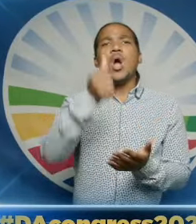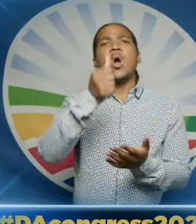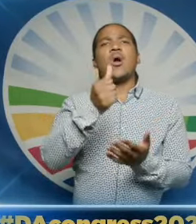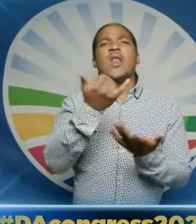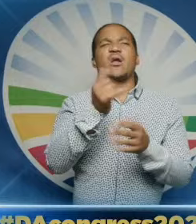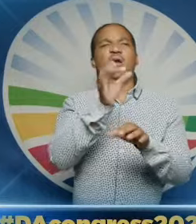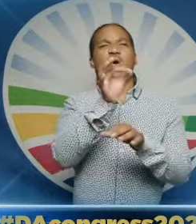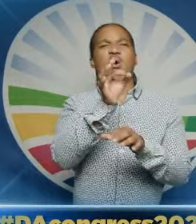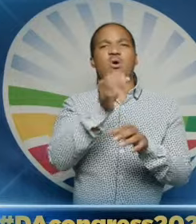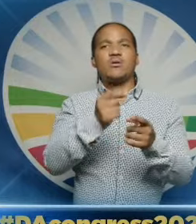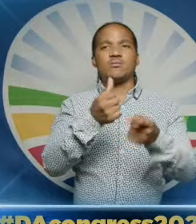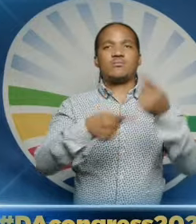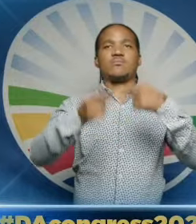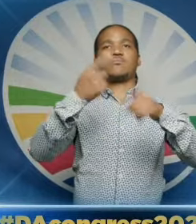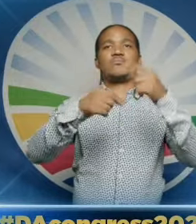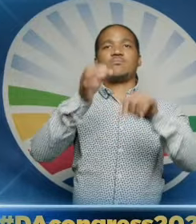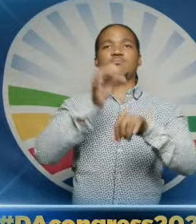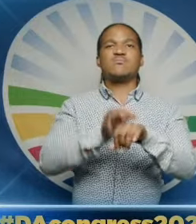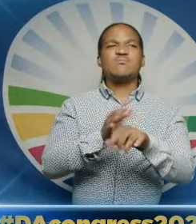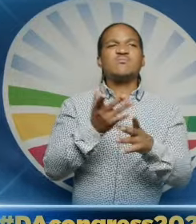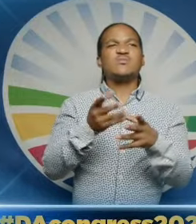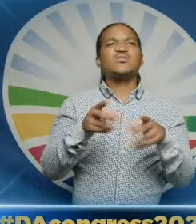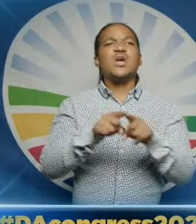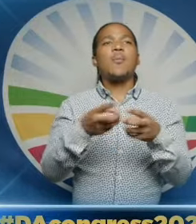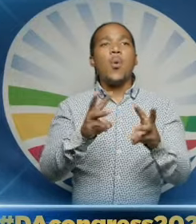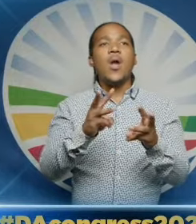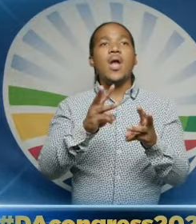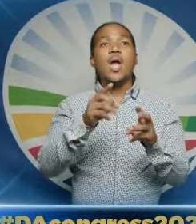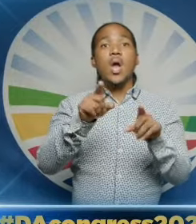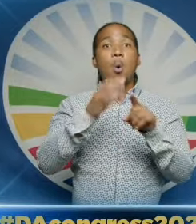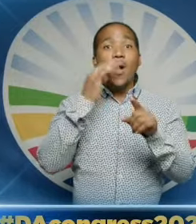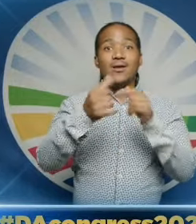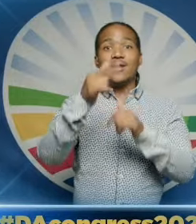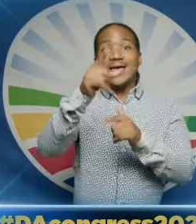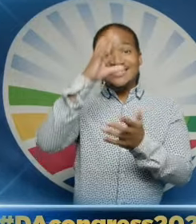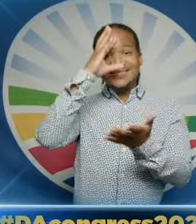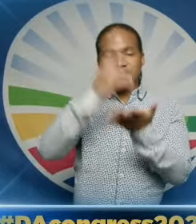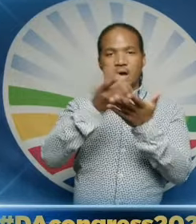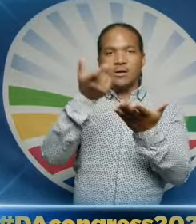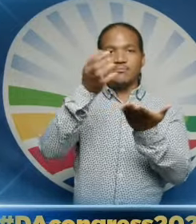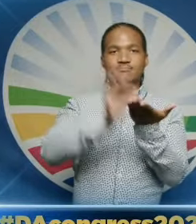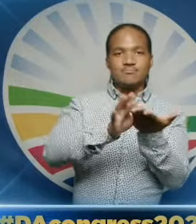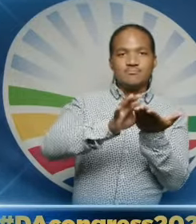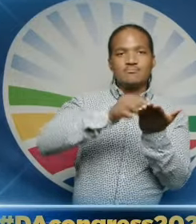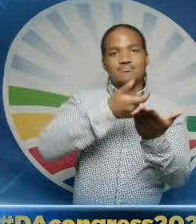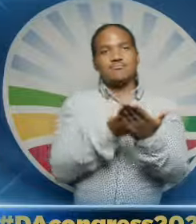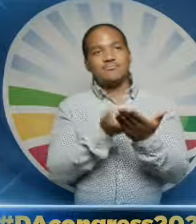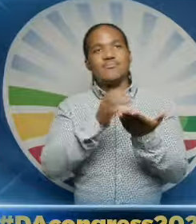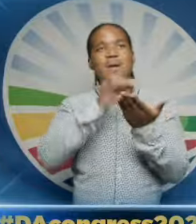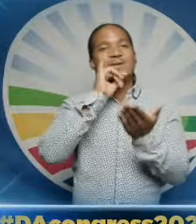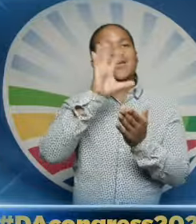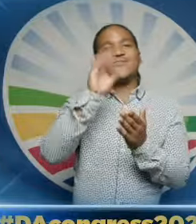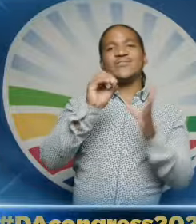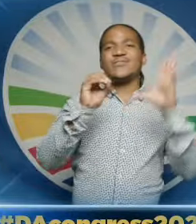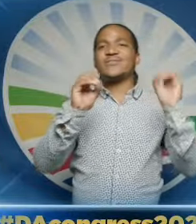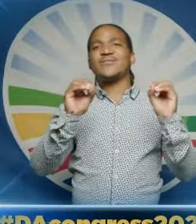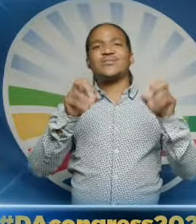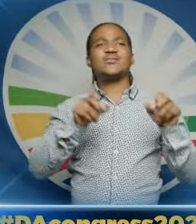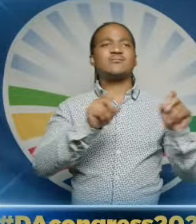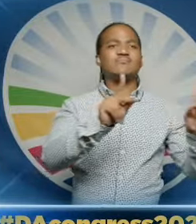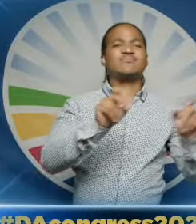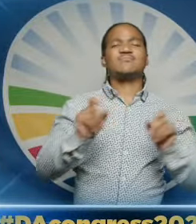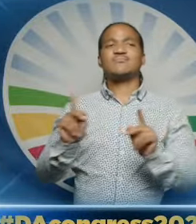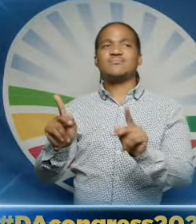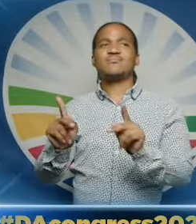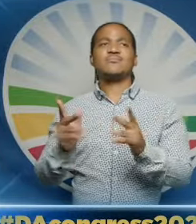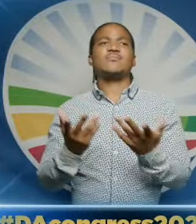been agreed between her and John Steenhuisen. But the way that coin decides to fall, that's left a 50-50 chance. And I think Congress